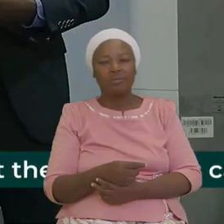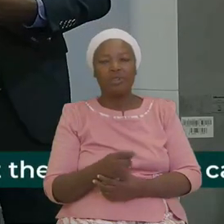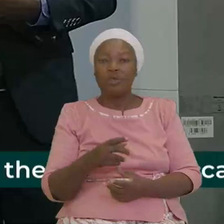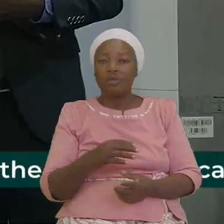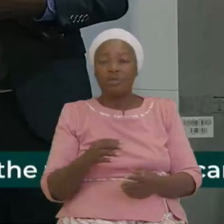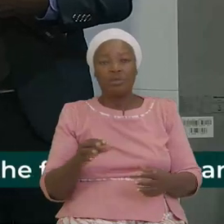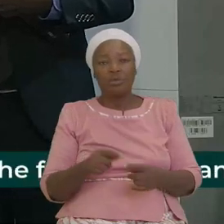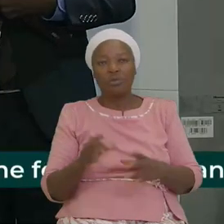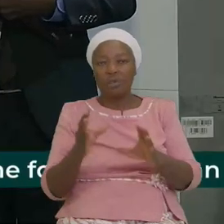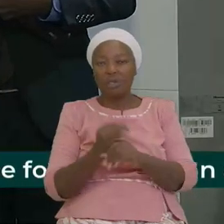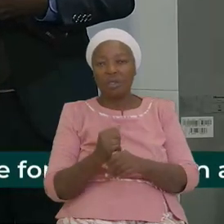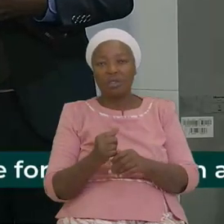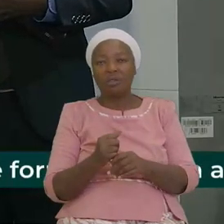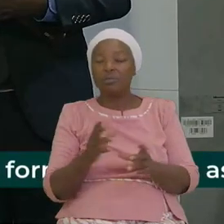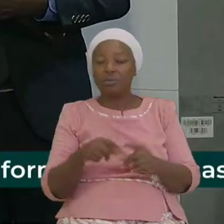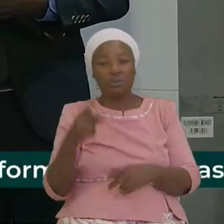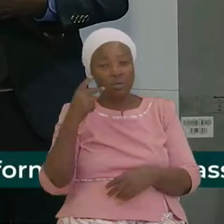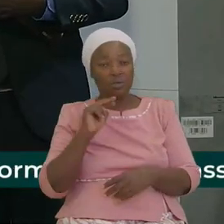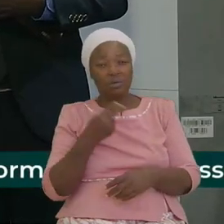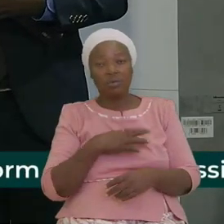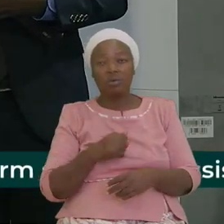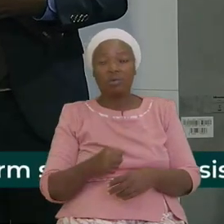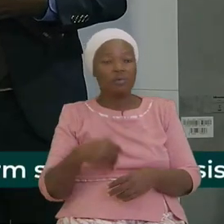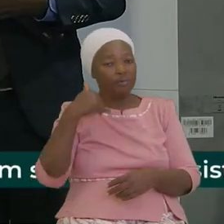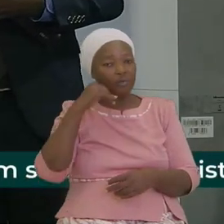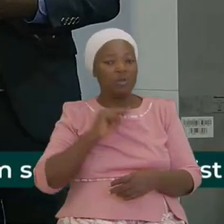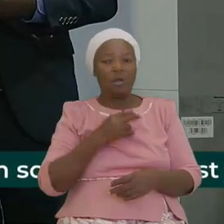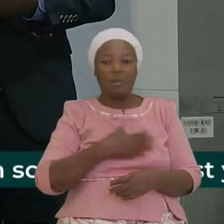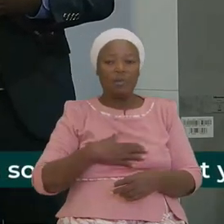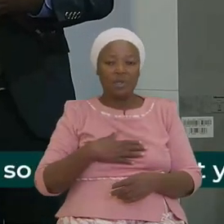To get in touch with us, you can contact us through this number